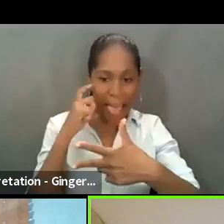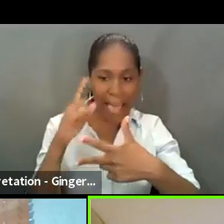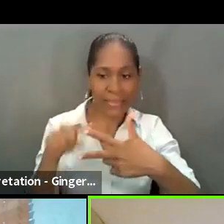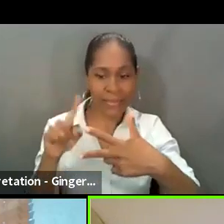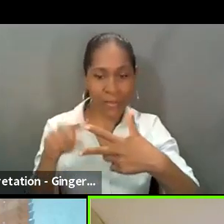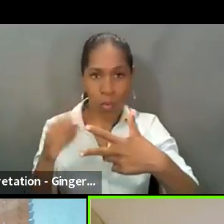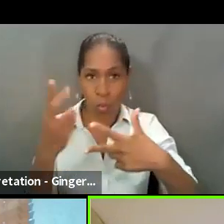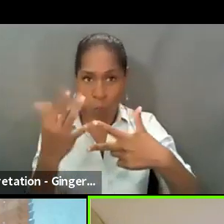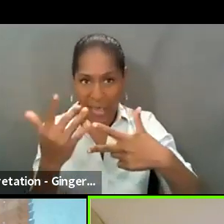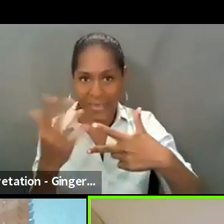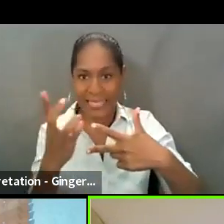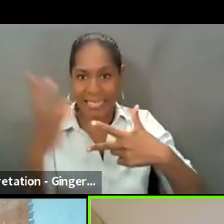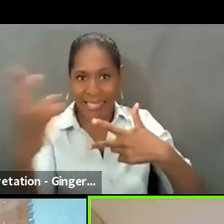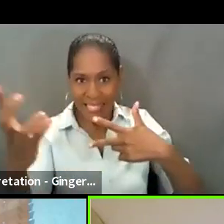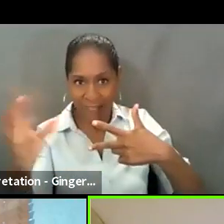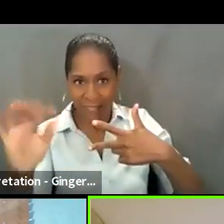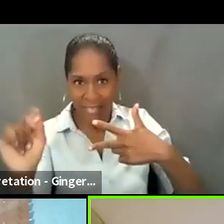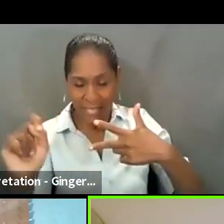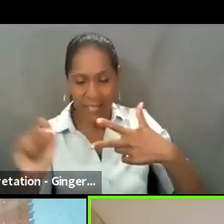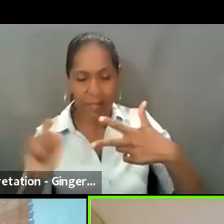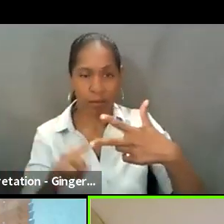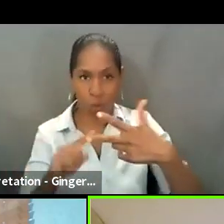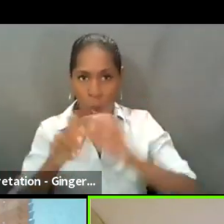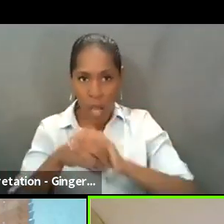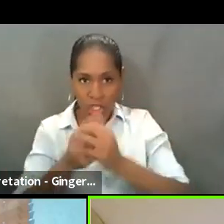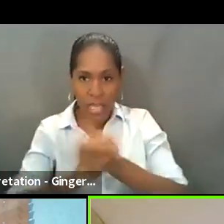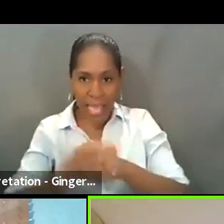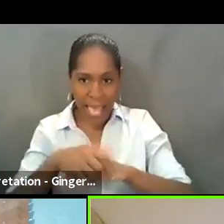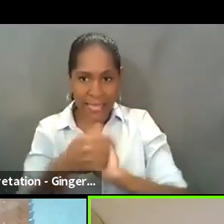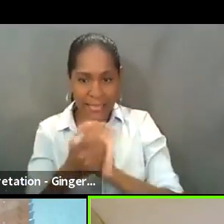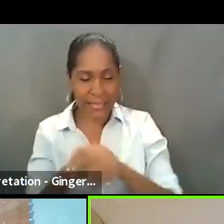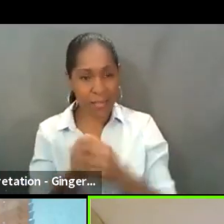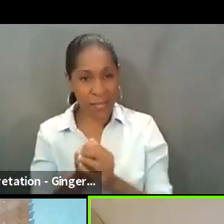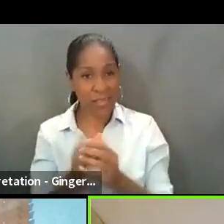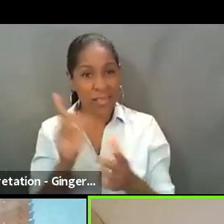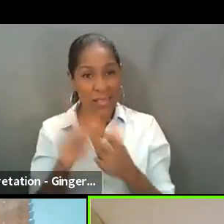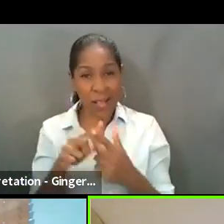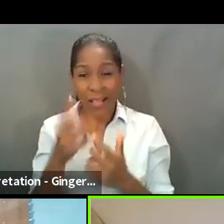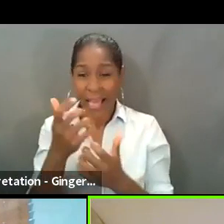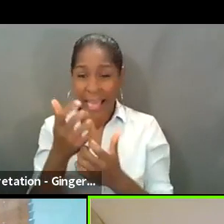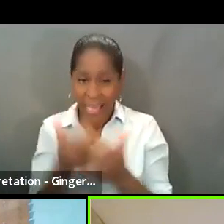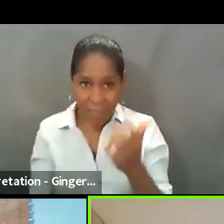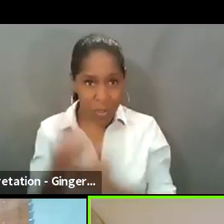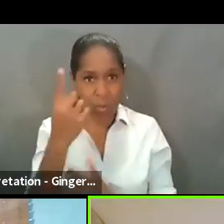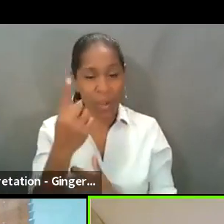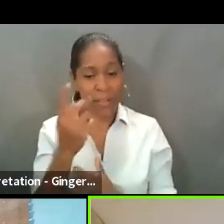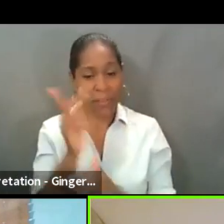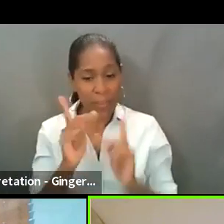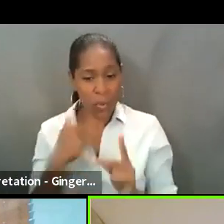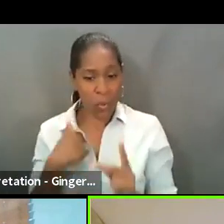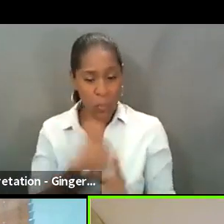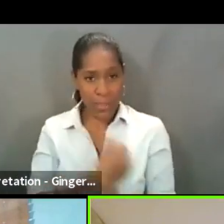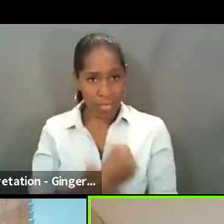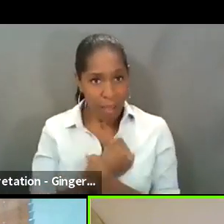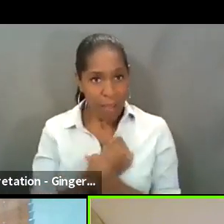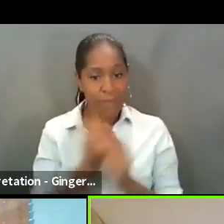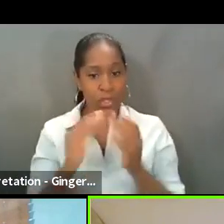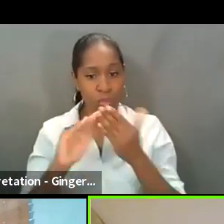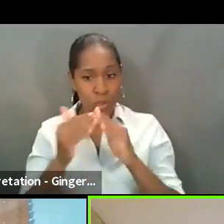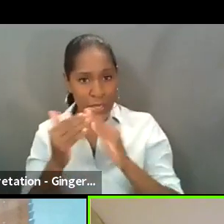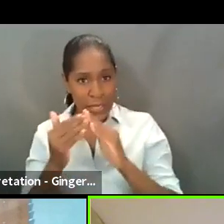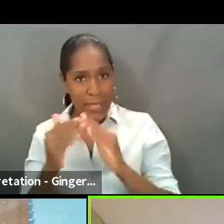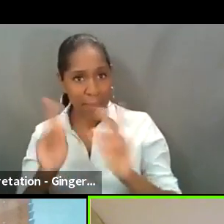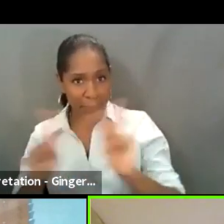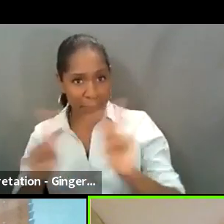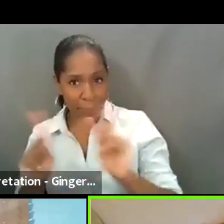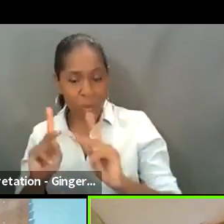get all our loved ones and our community members and people that we love and go to school with and work